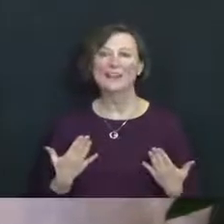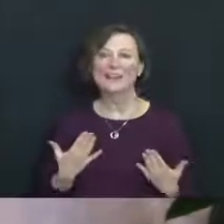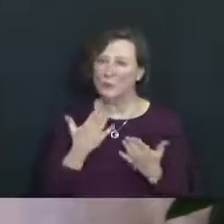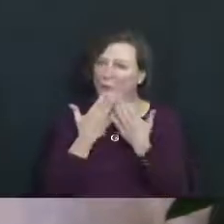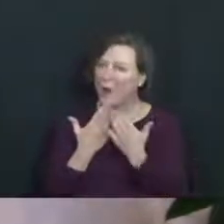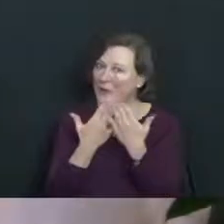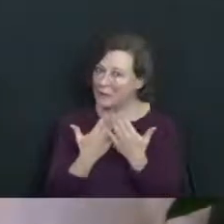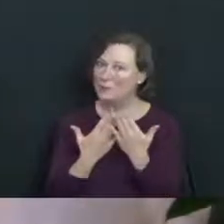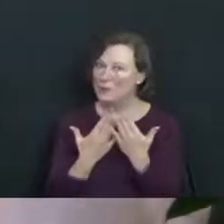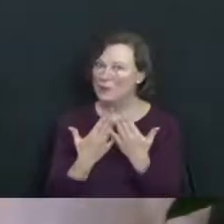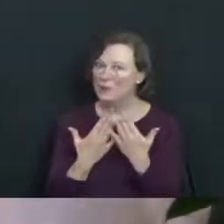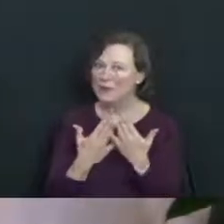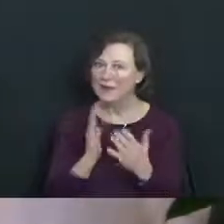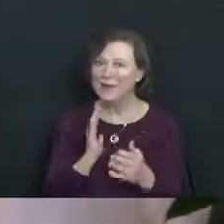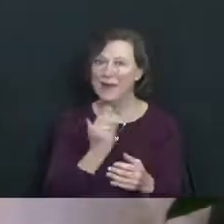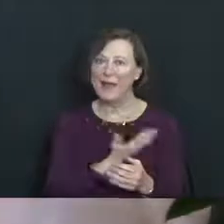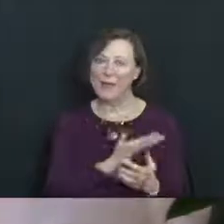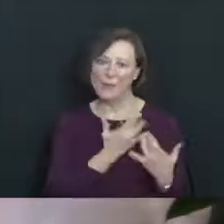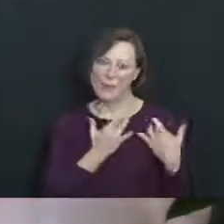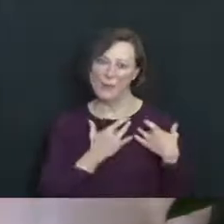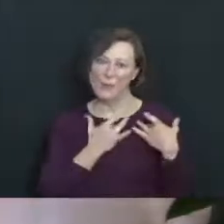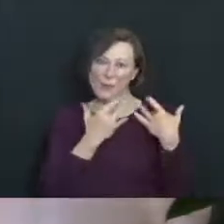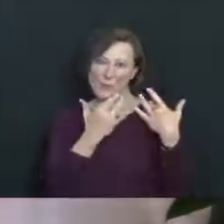Gratitude is our way.